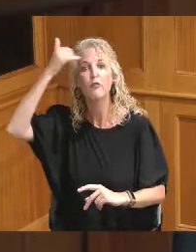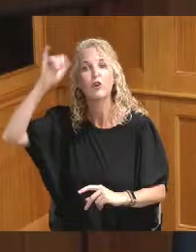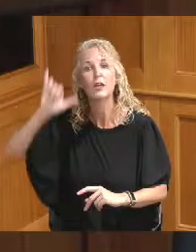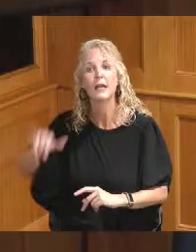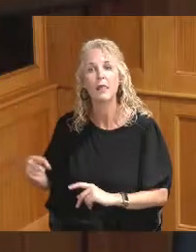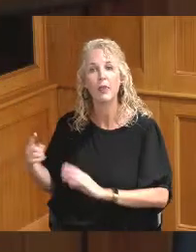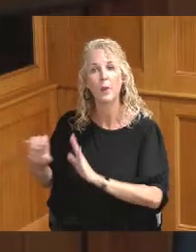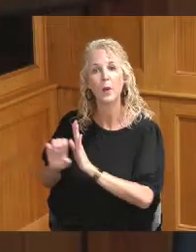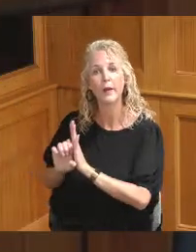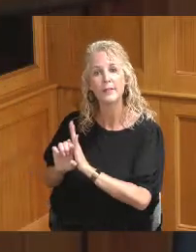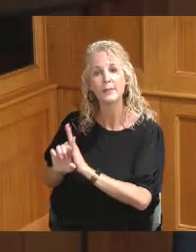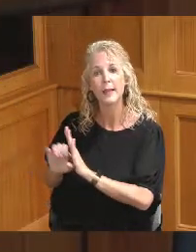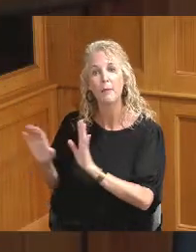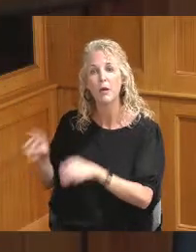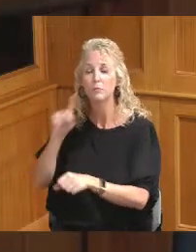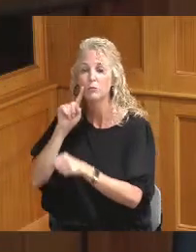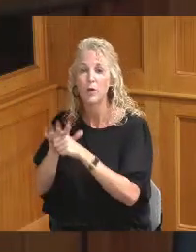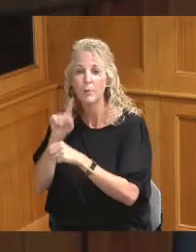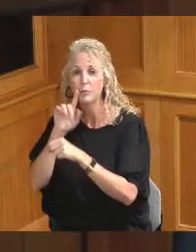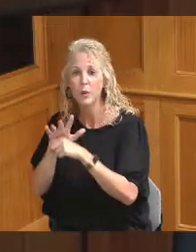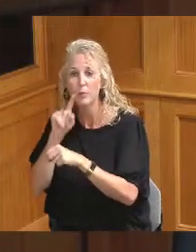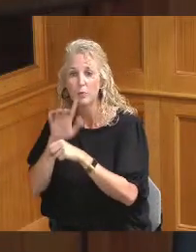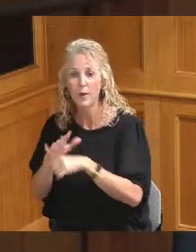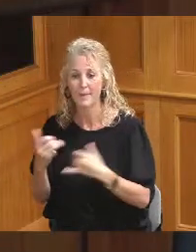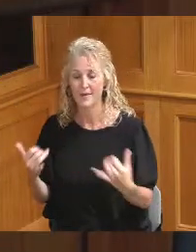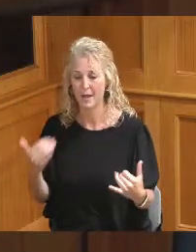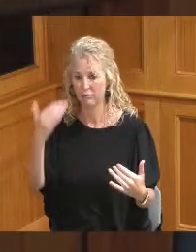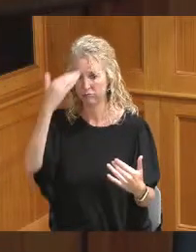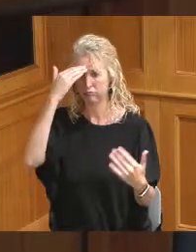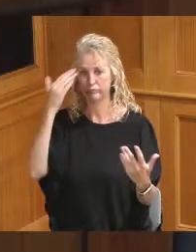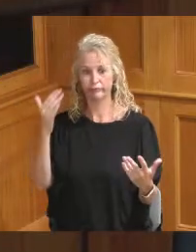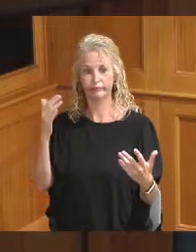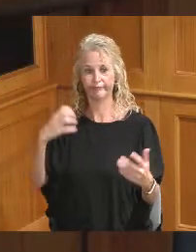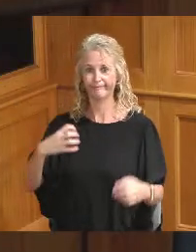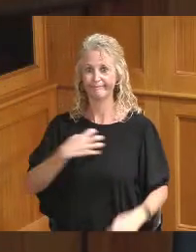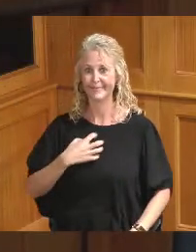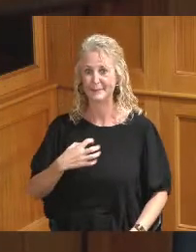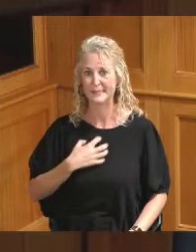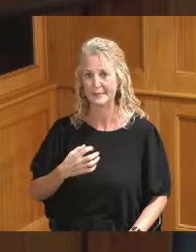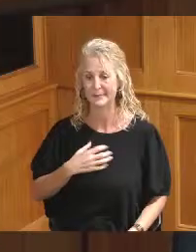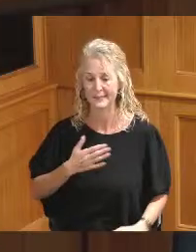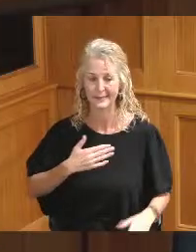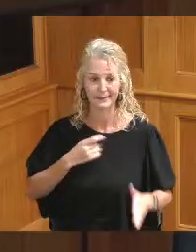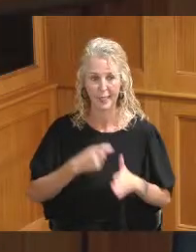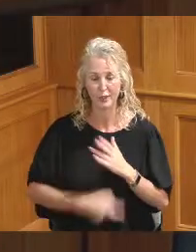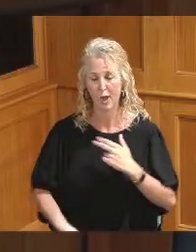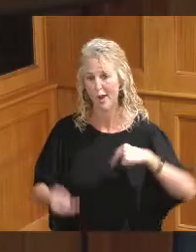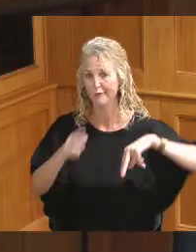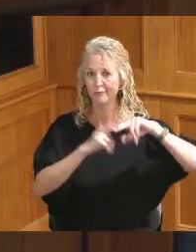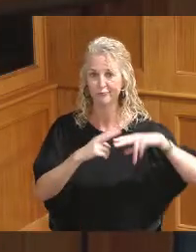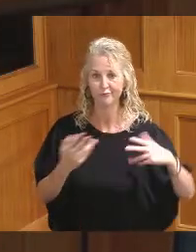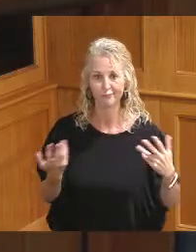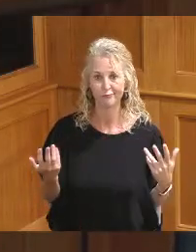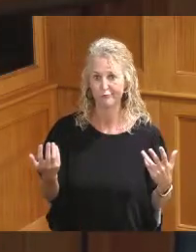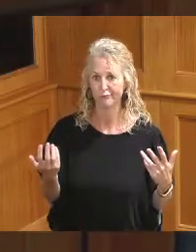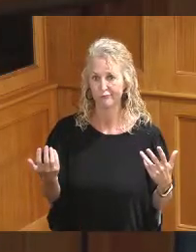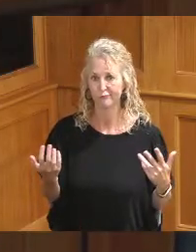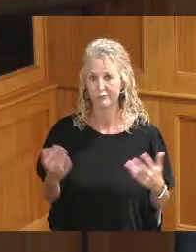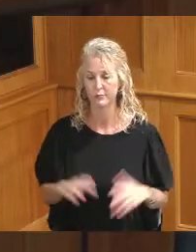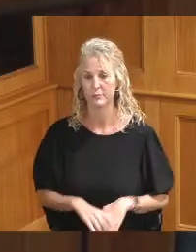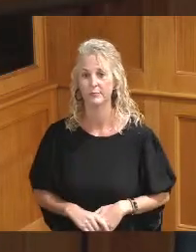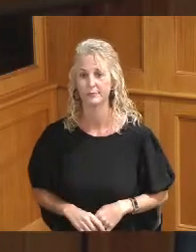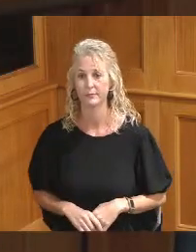the pilot and the promises, and next thing we know, people are complaining that the rates have gone out the